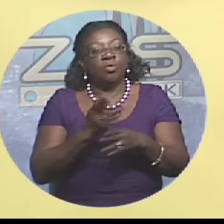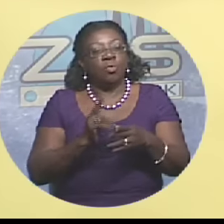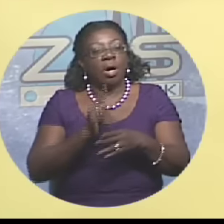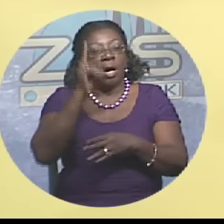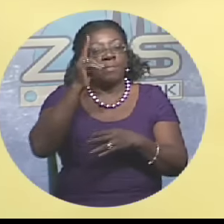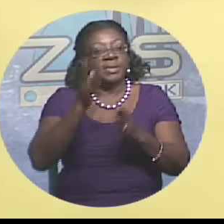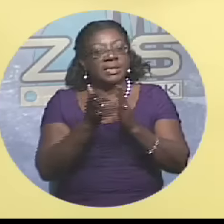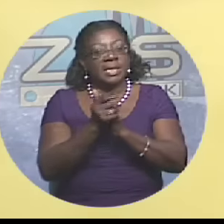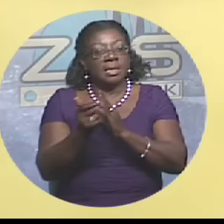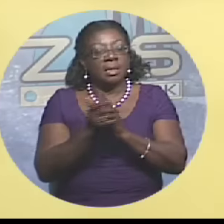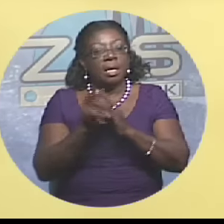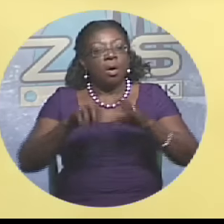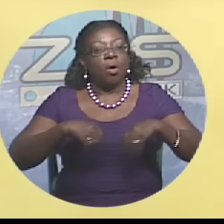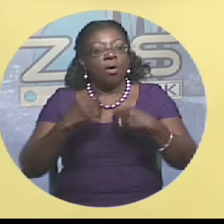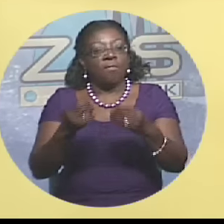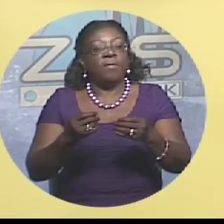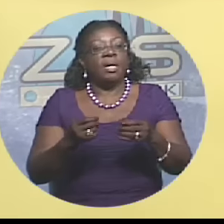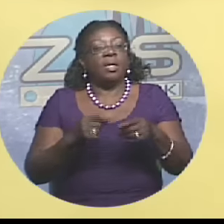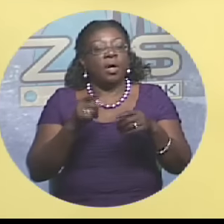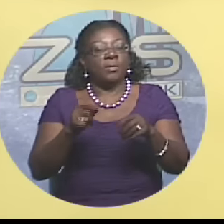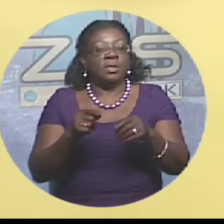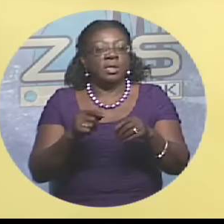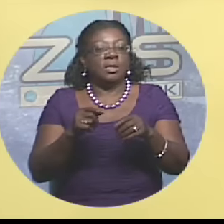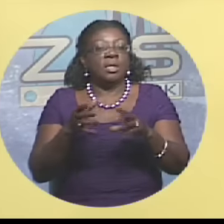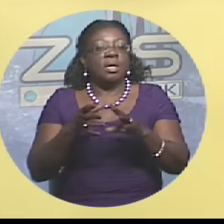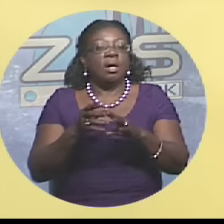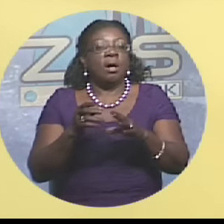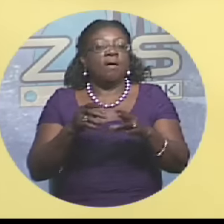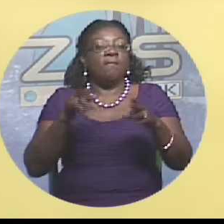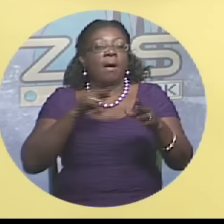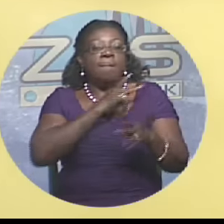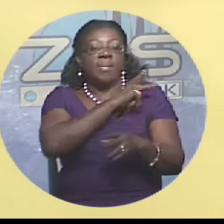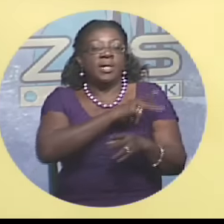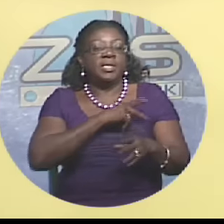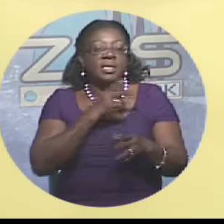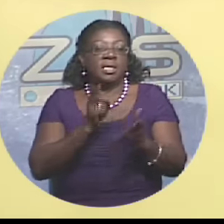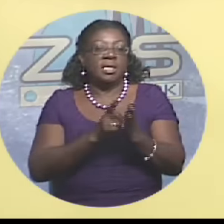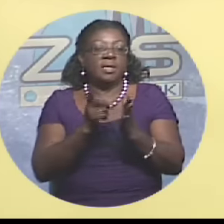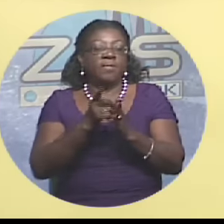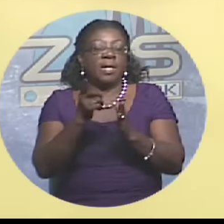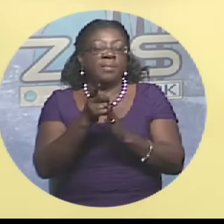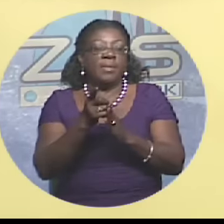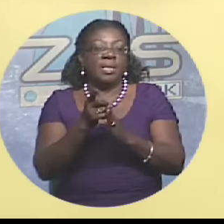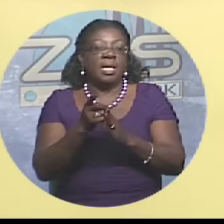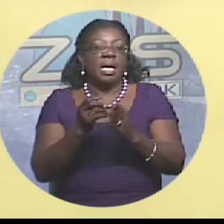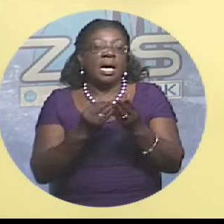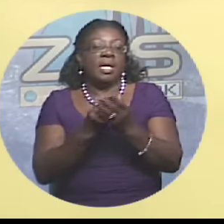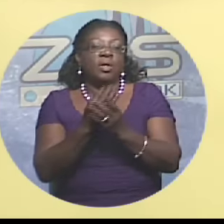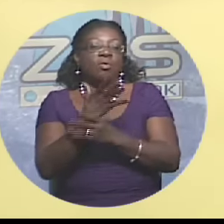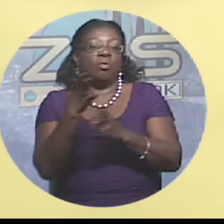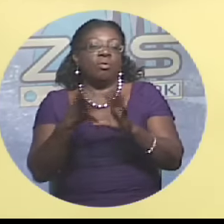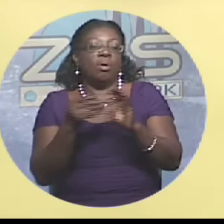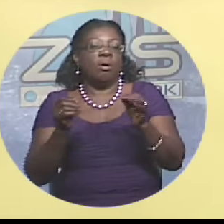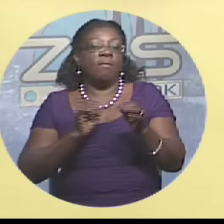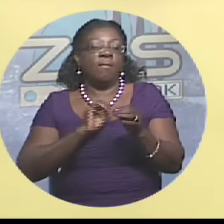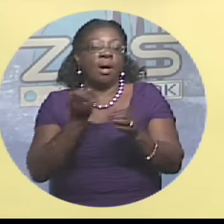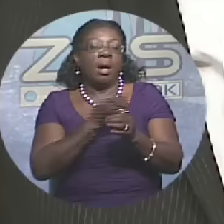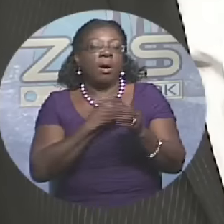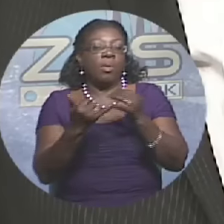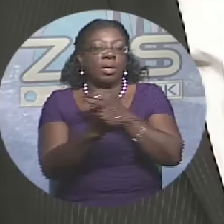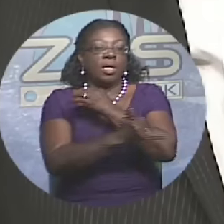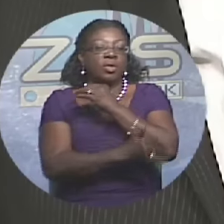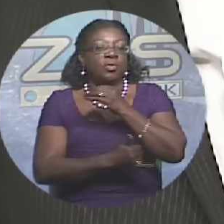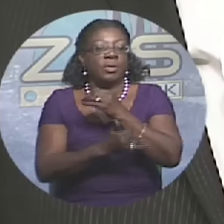Upskill, offer an option of personal development and the growth of our country at